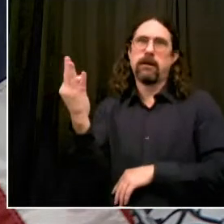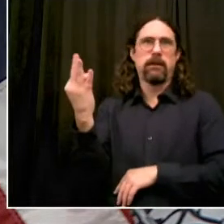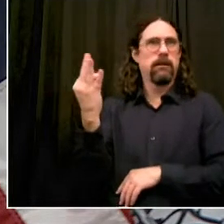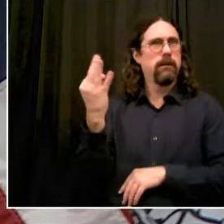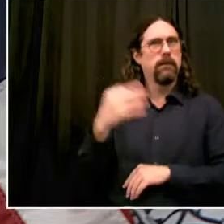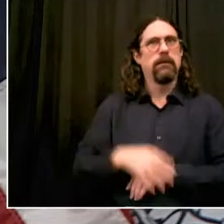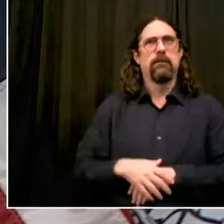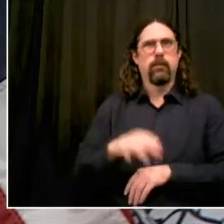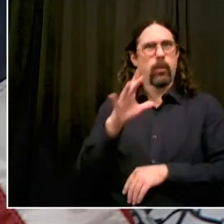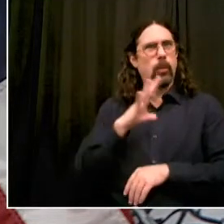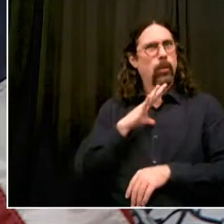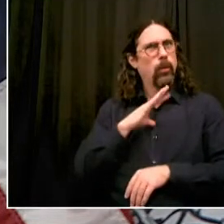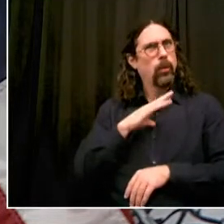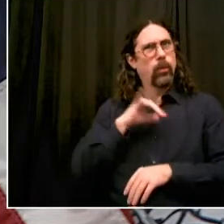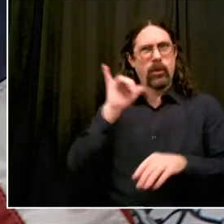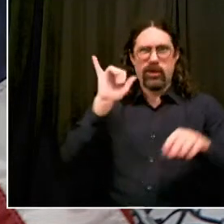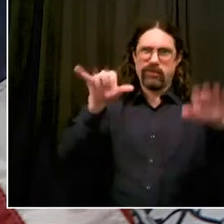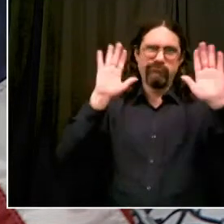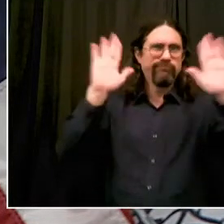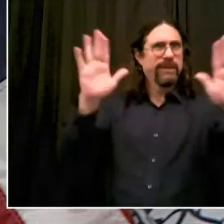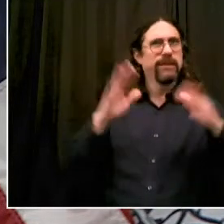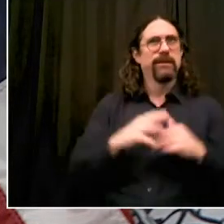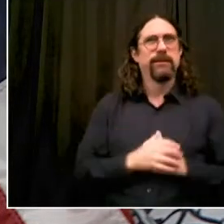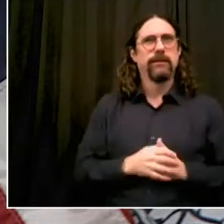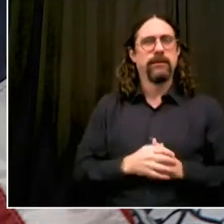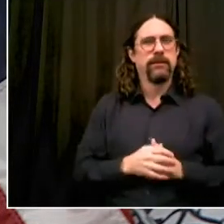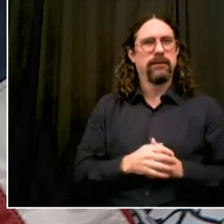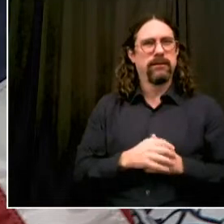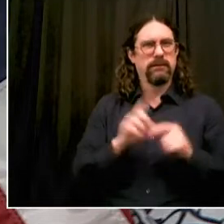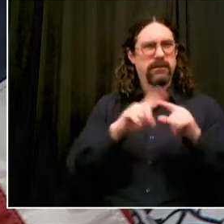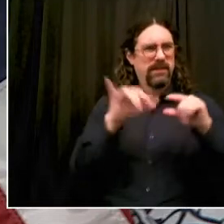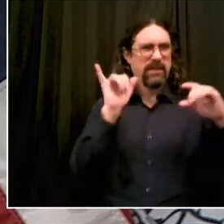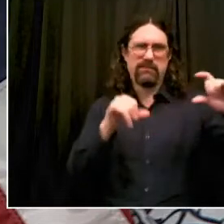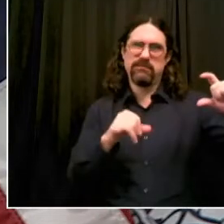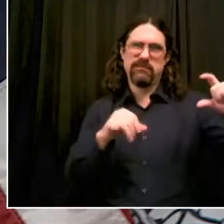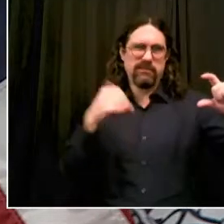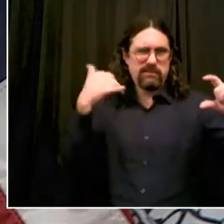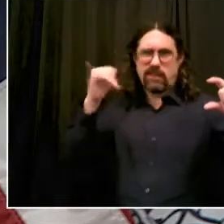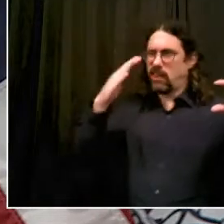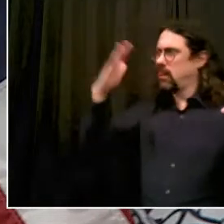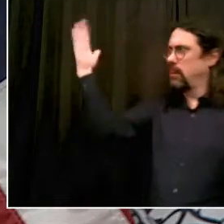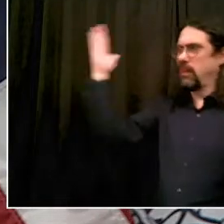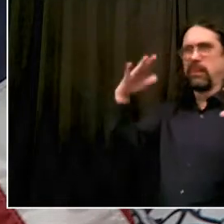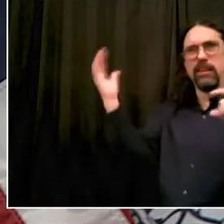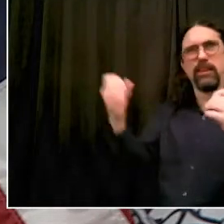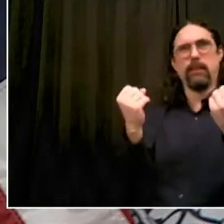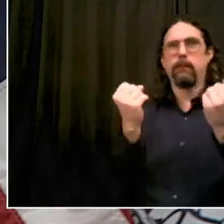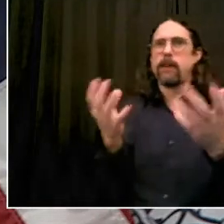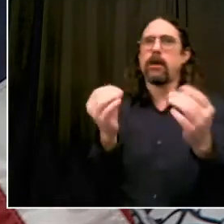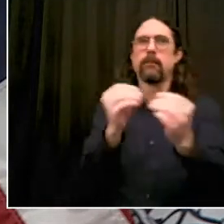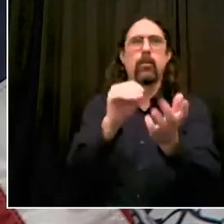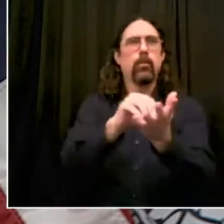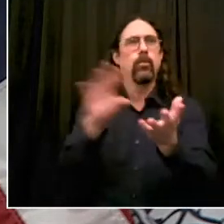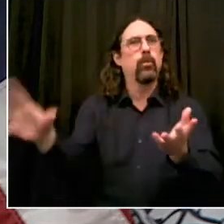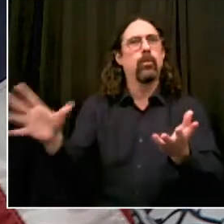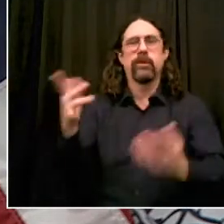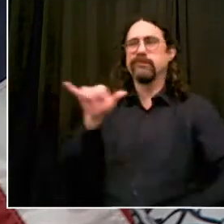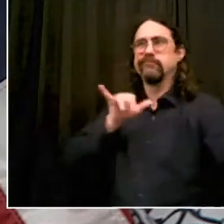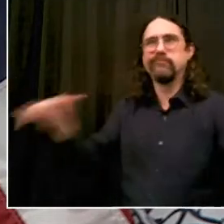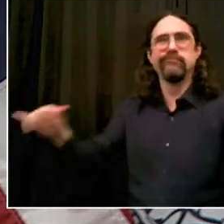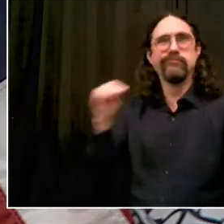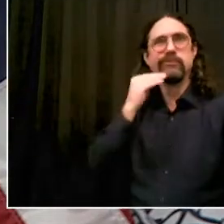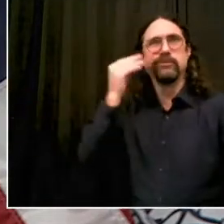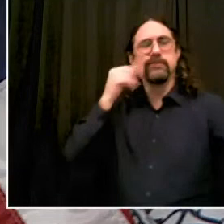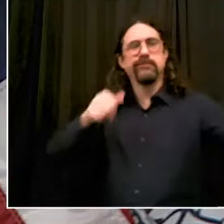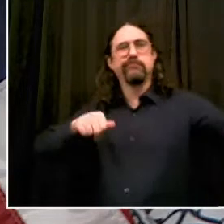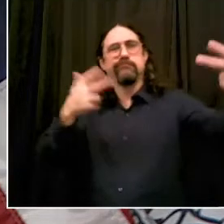have concerns about the sort of disparities there between the two parts of the system? I'll start and I'll turn to the chancellor. Of course, we want the day